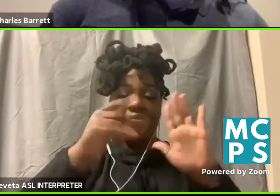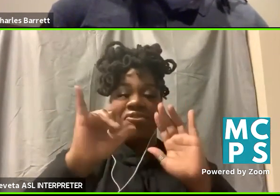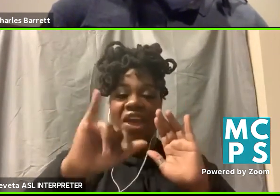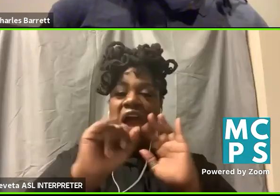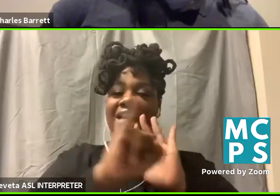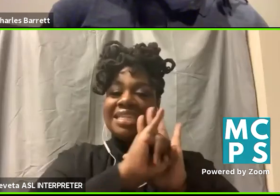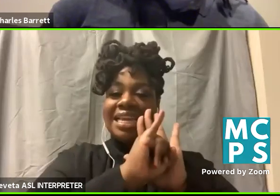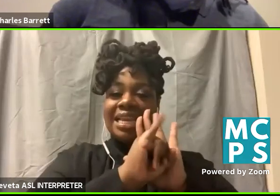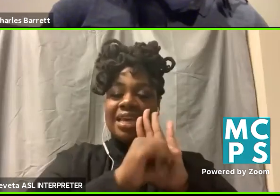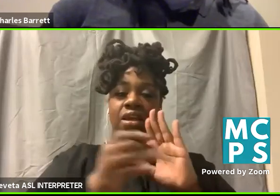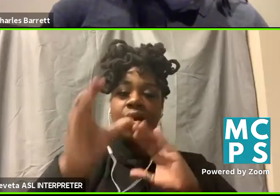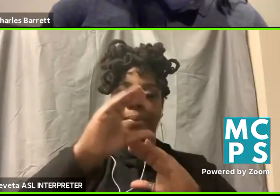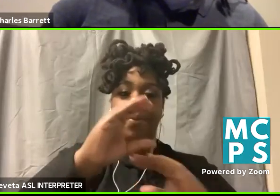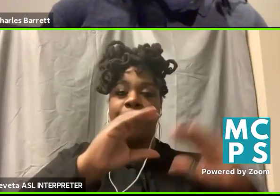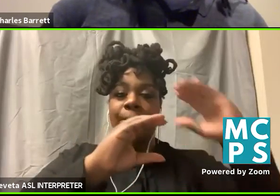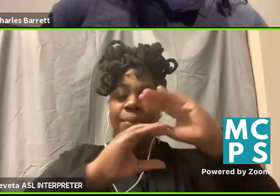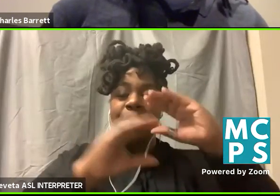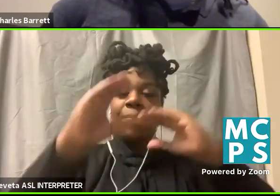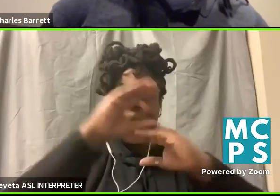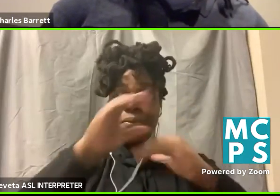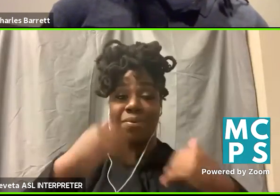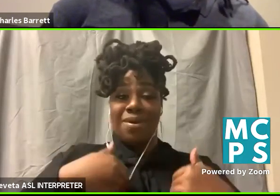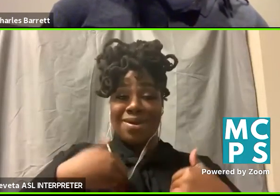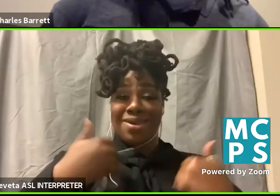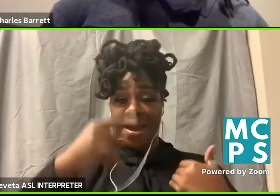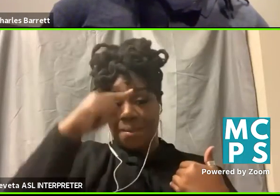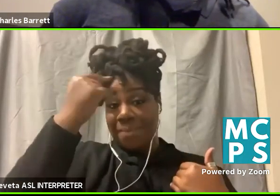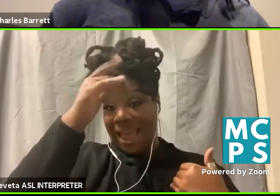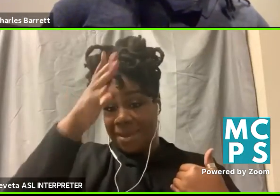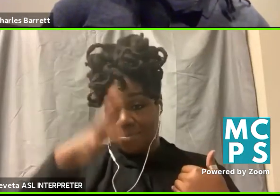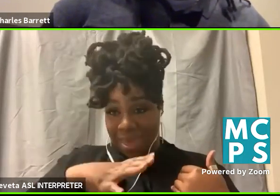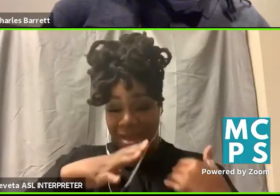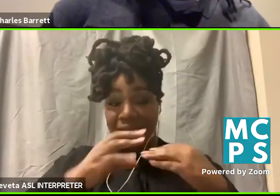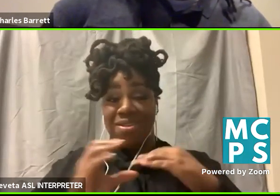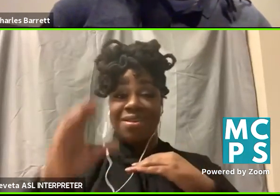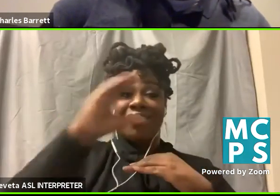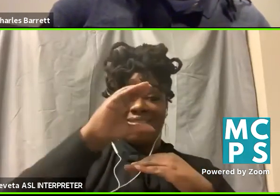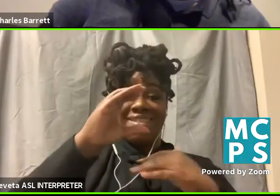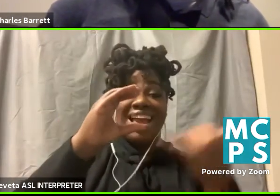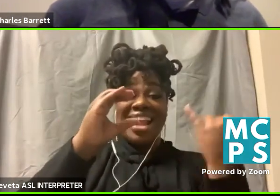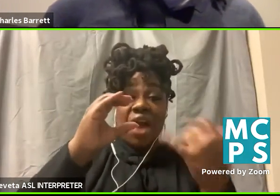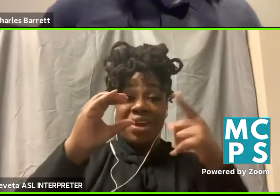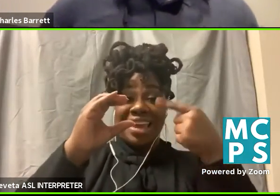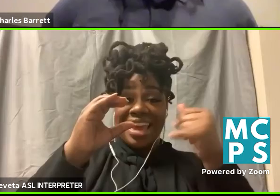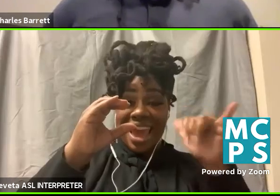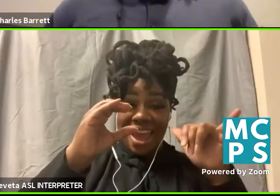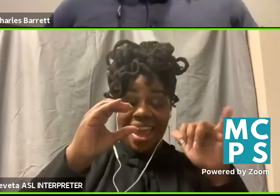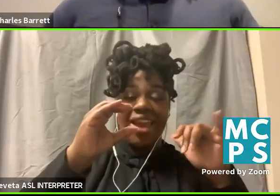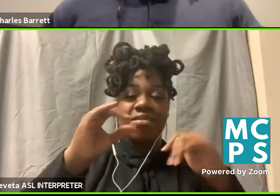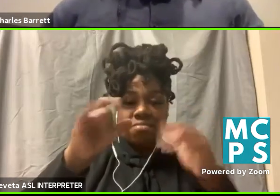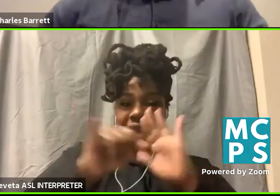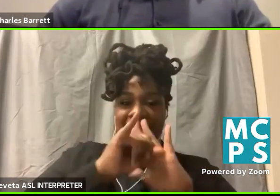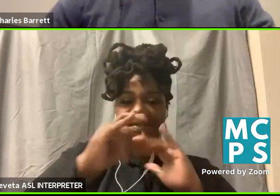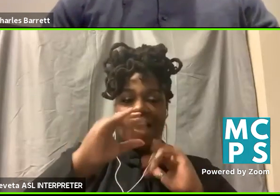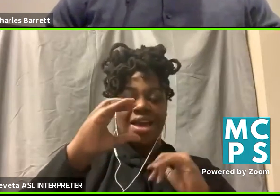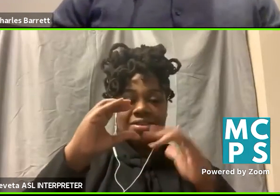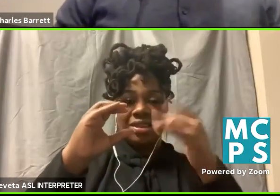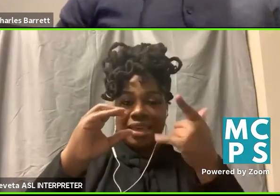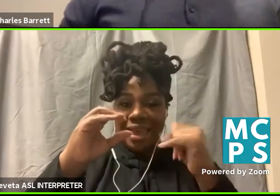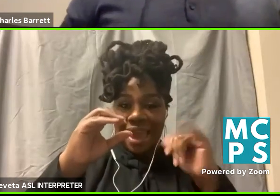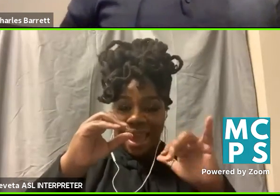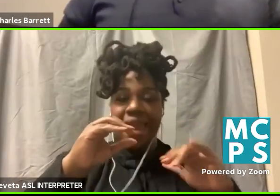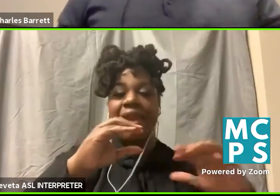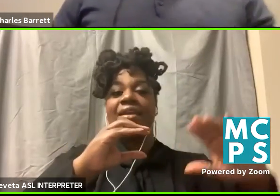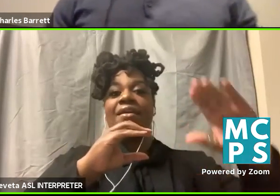someone being a young Black male who then feels he's gay, right, and identifies as gay. When we think about the outcomes